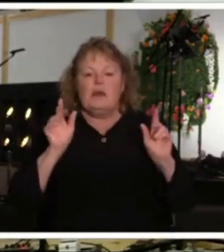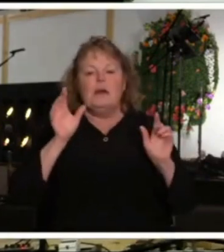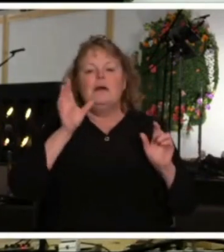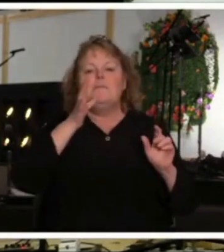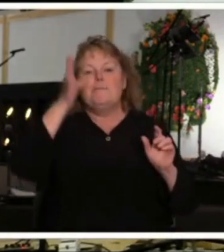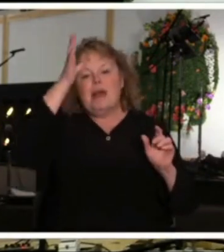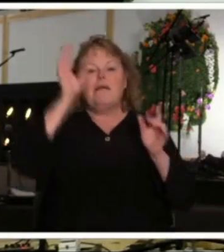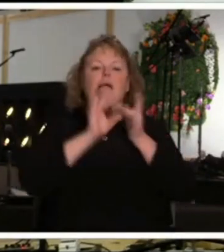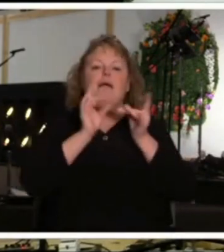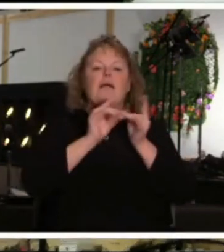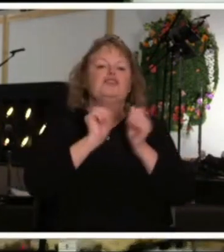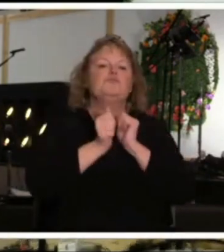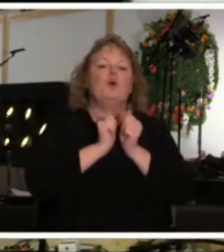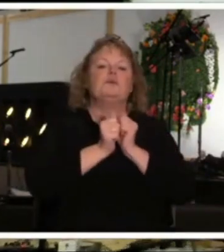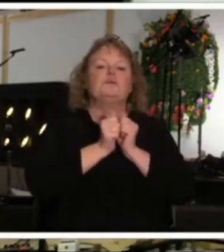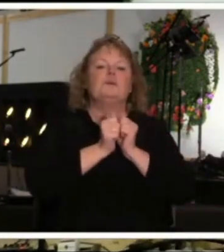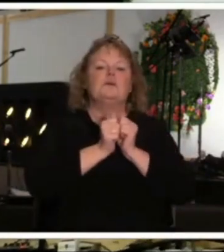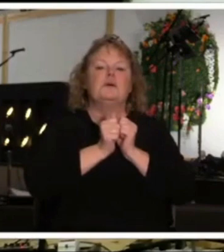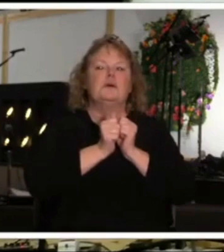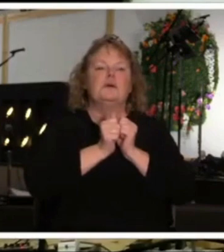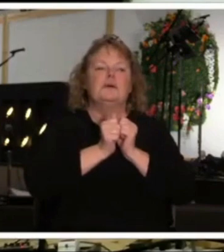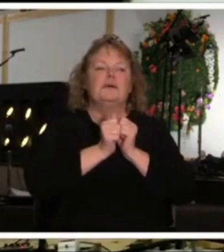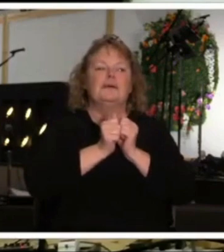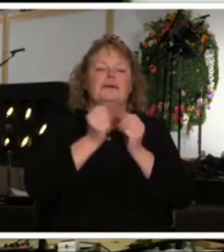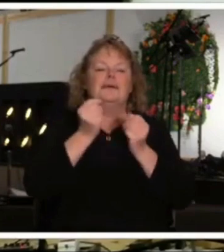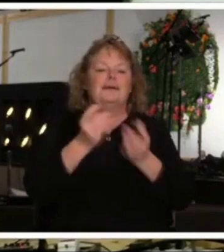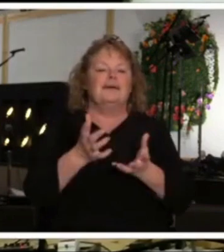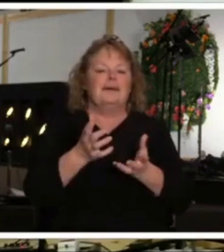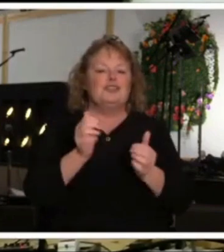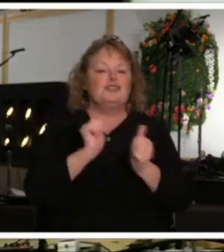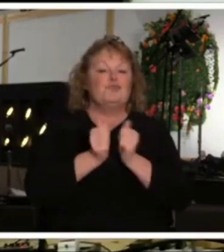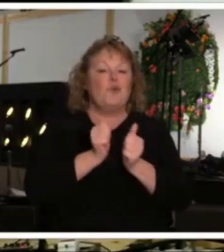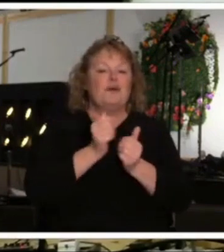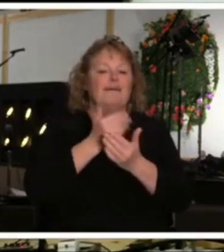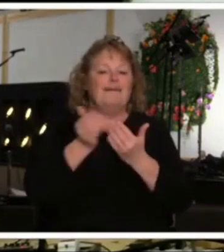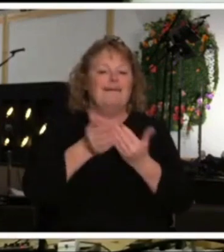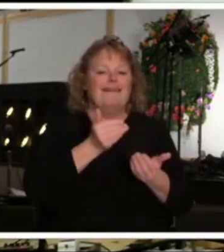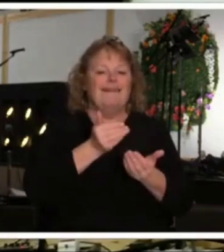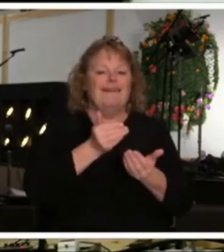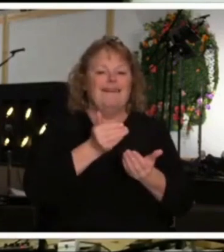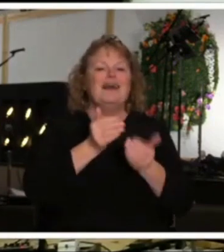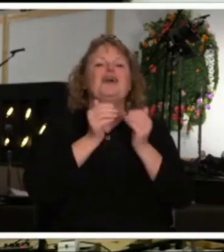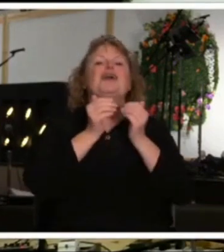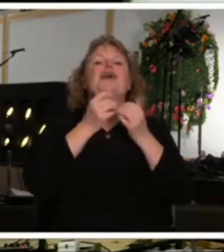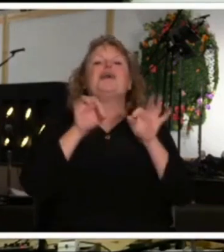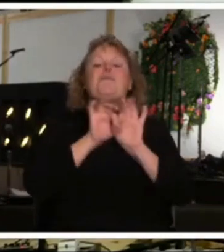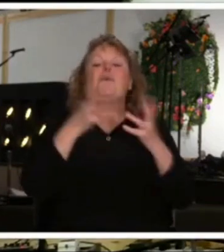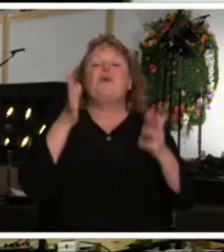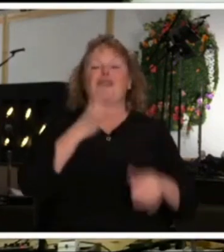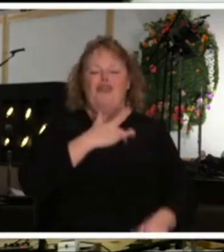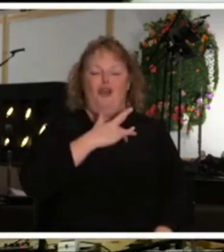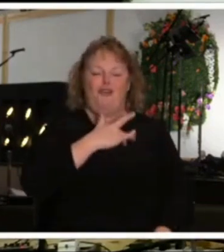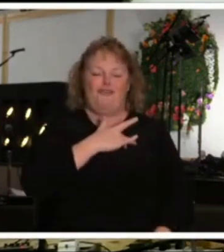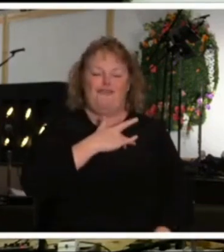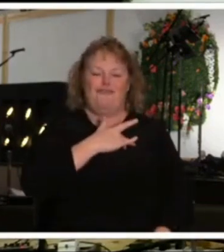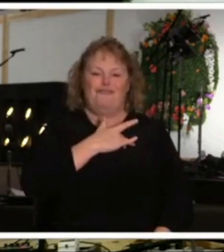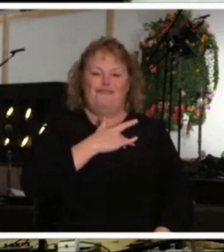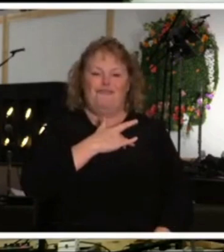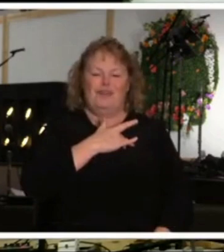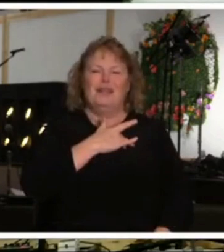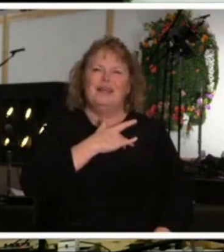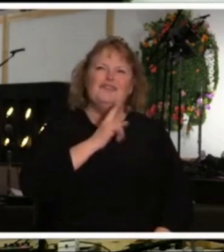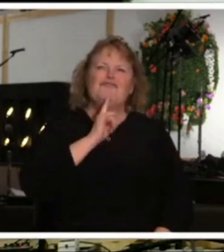sports don't matter. What matters is the heart. One of the hardest things I struggle